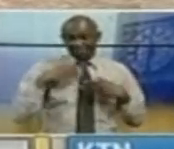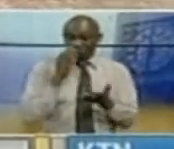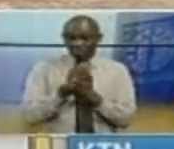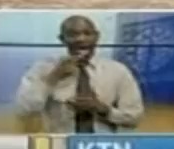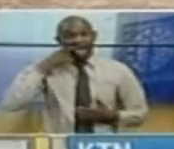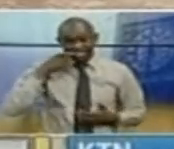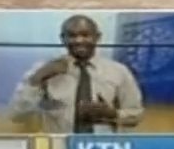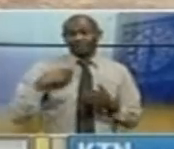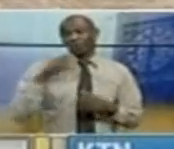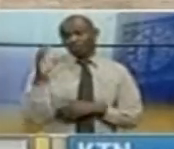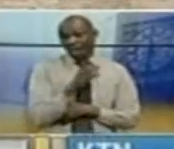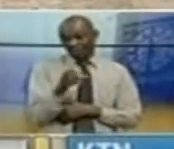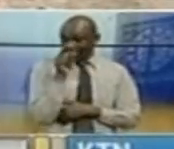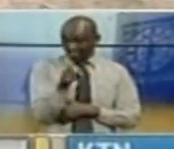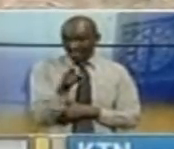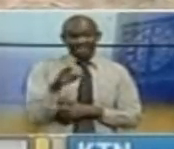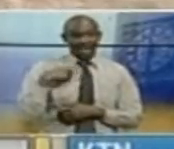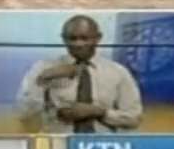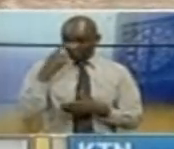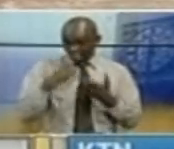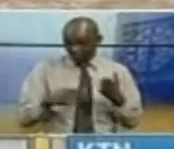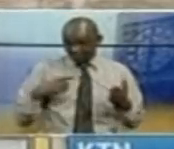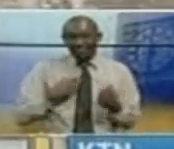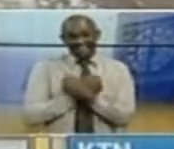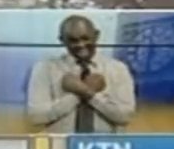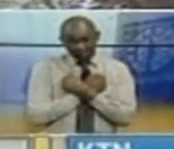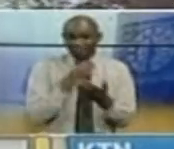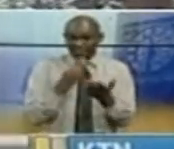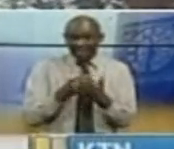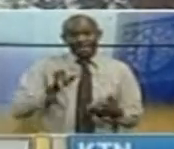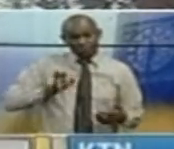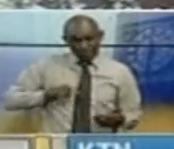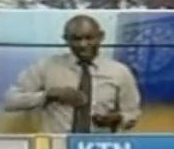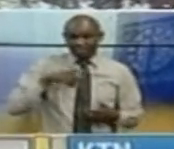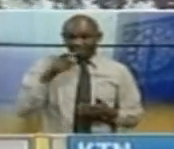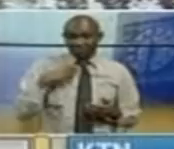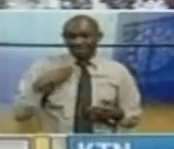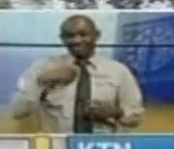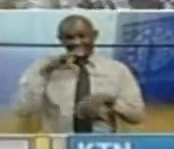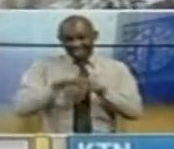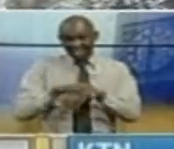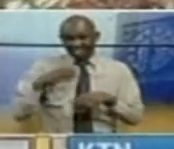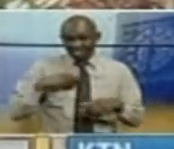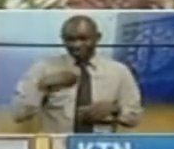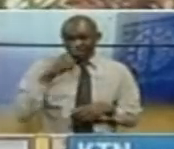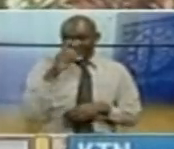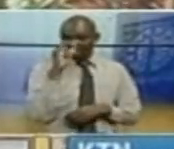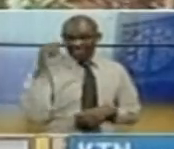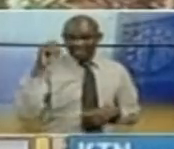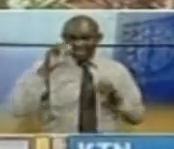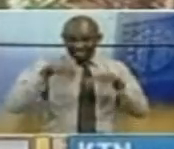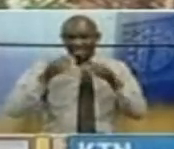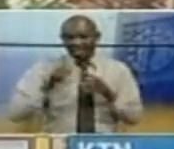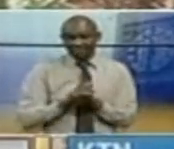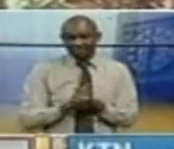to alcohol, that which made him fade. His love for money and women saw him acquire the name Digger. I was